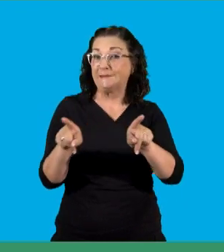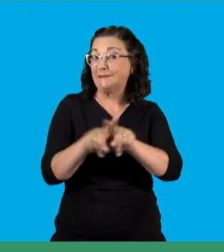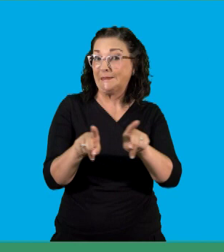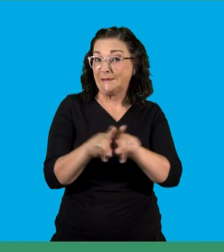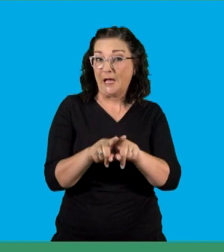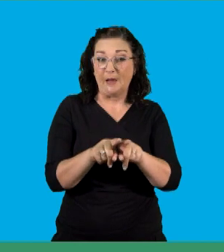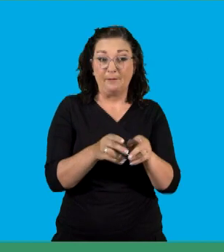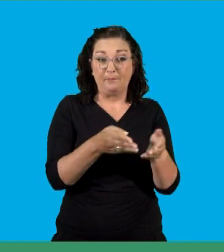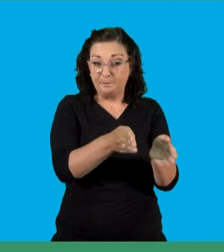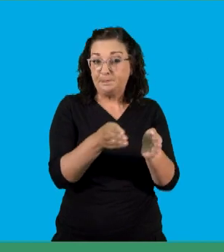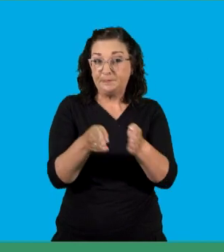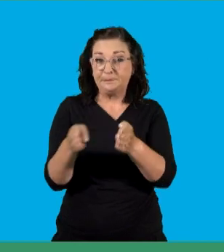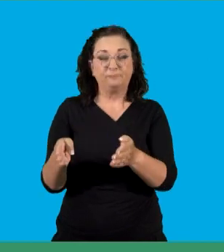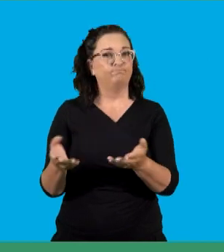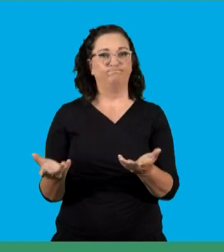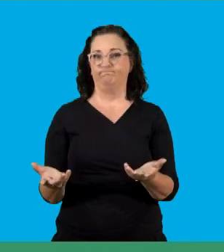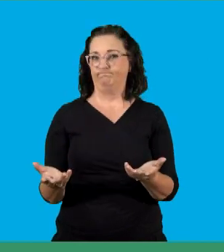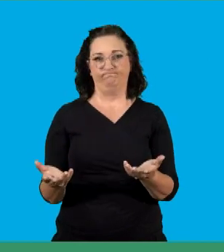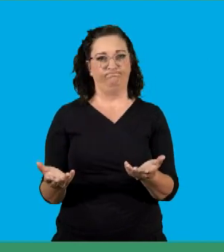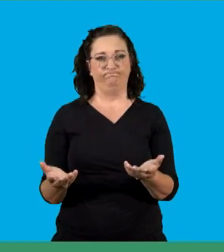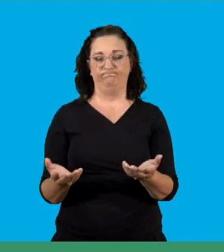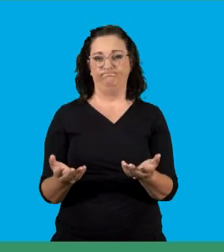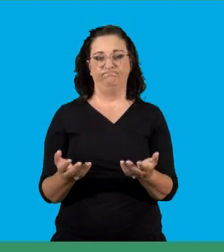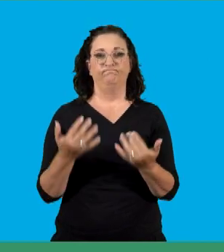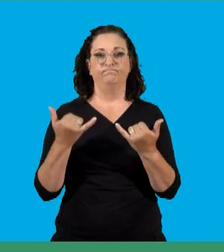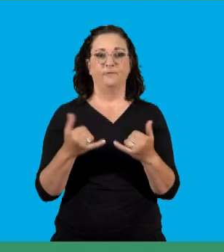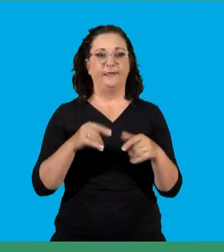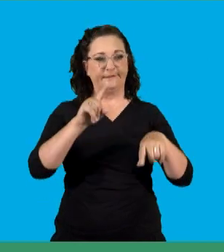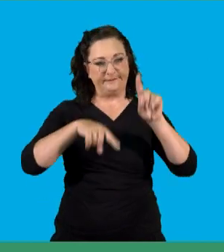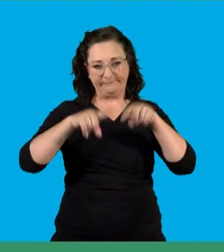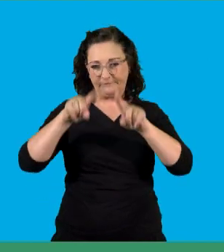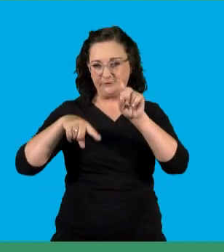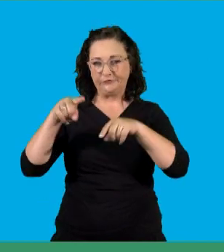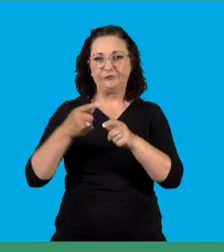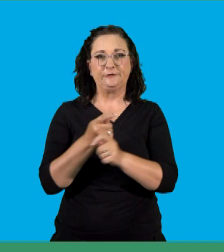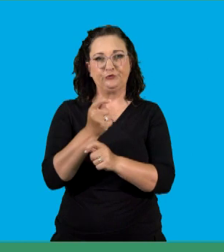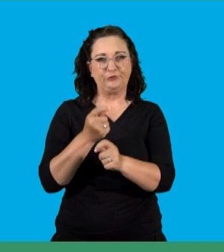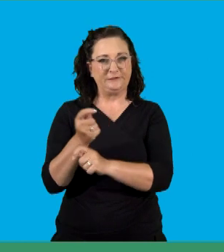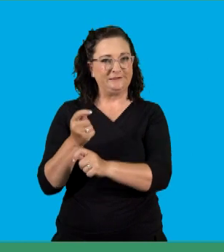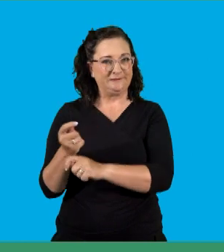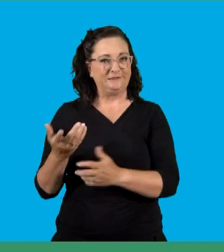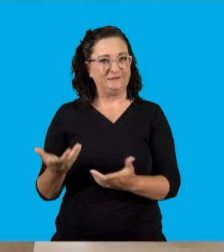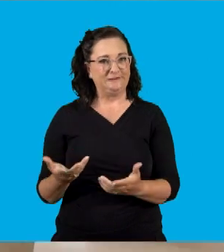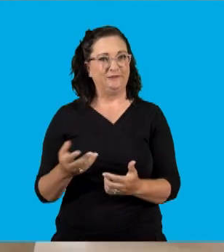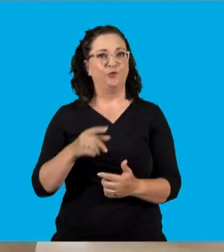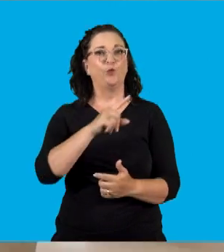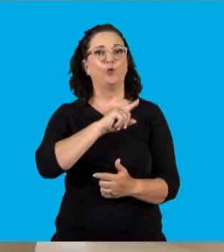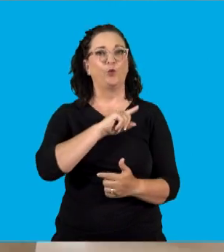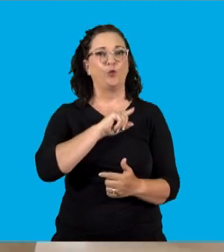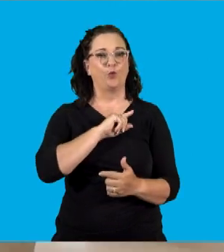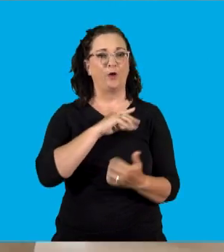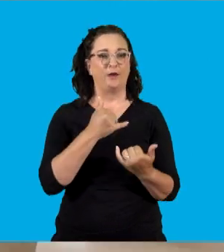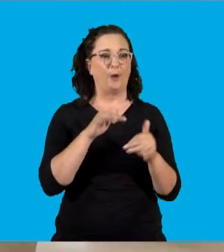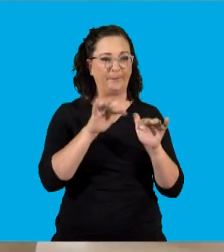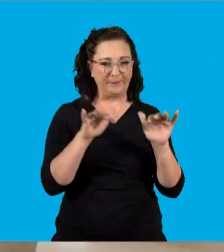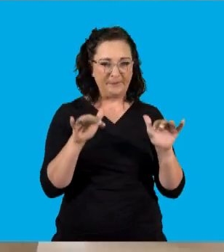and are treated differently because of their social status. So inequality simply means that people are